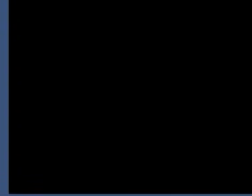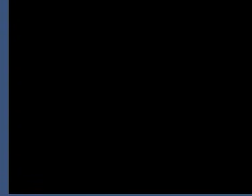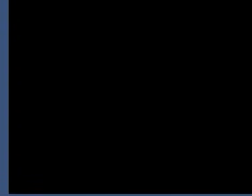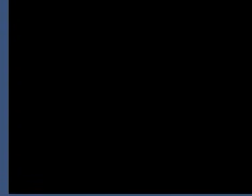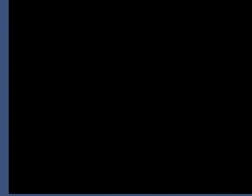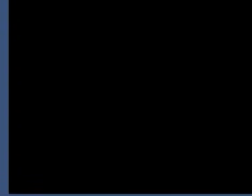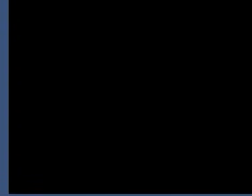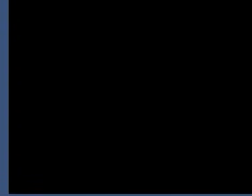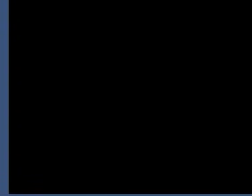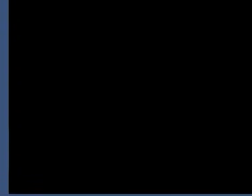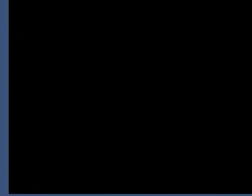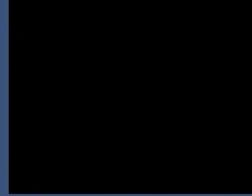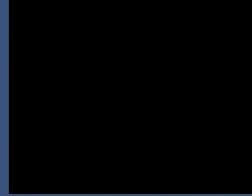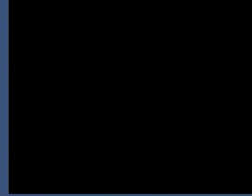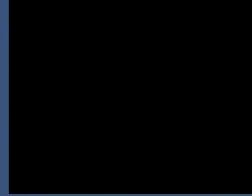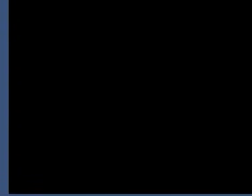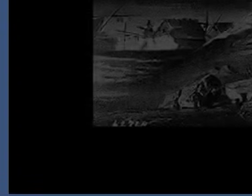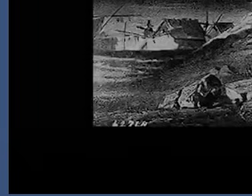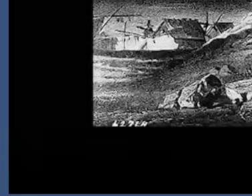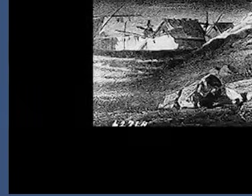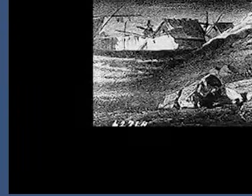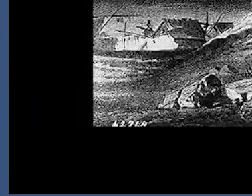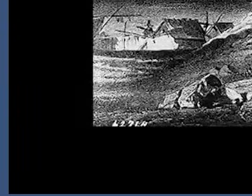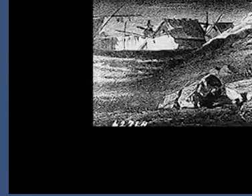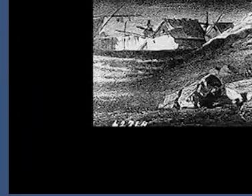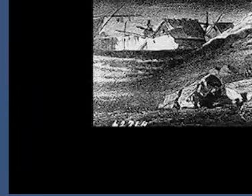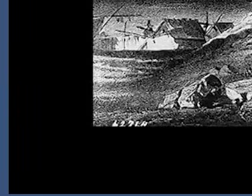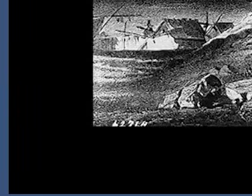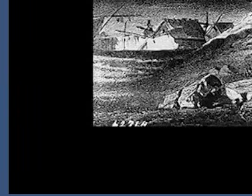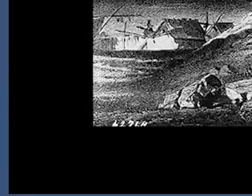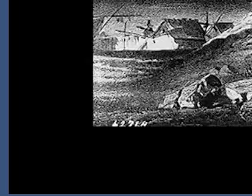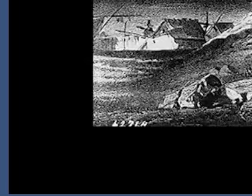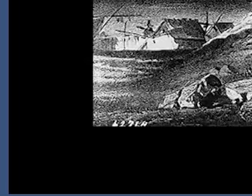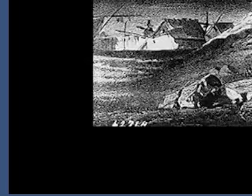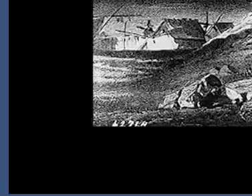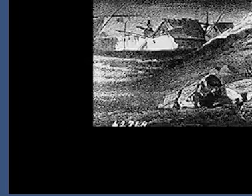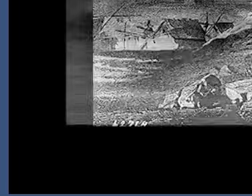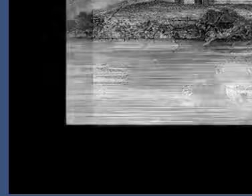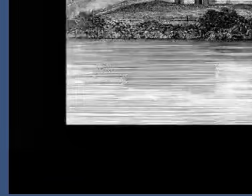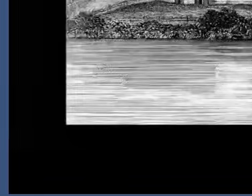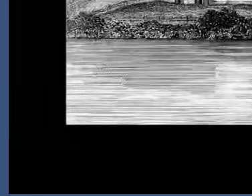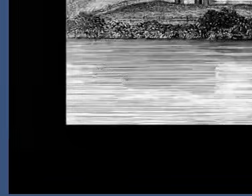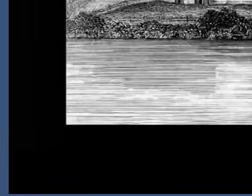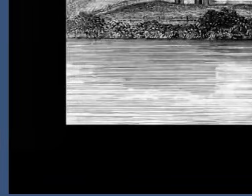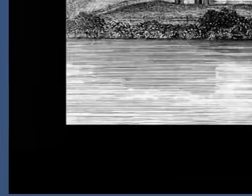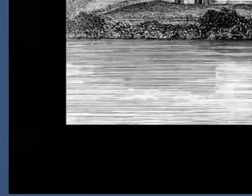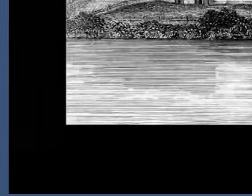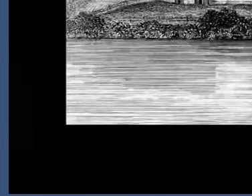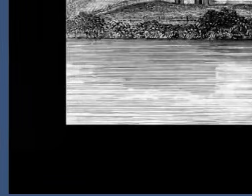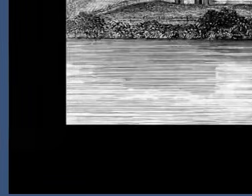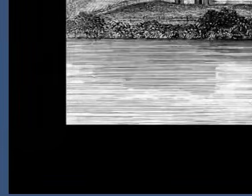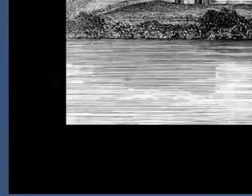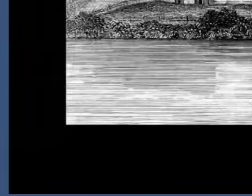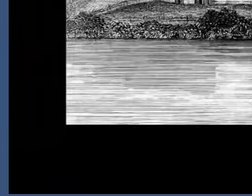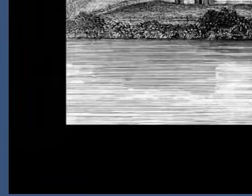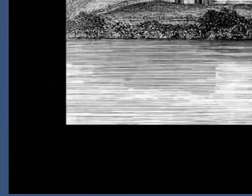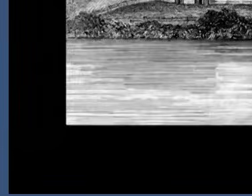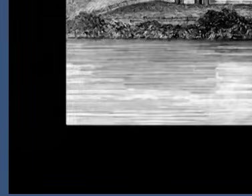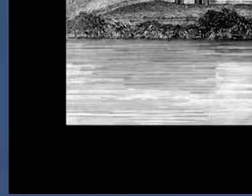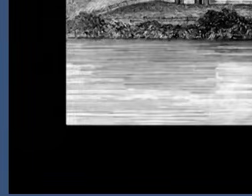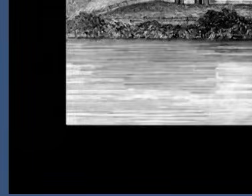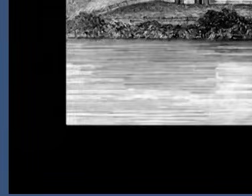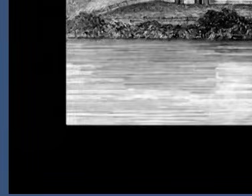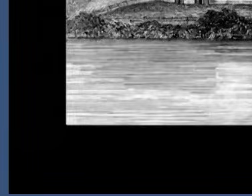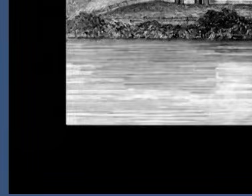establish a small trading company, and he did establish this fort and another one down by Astoria, Oregon, which is named after